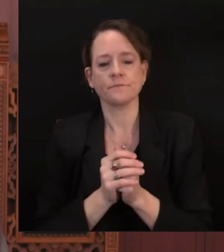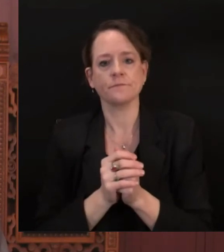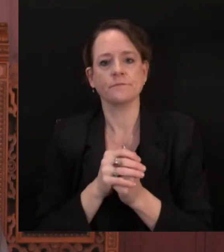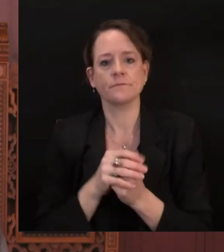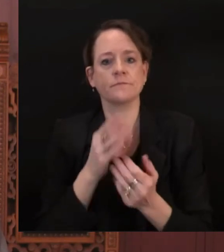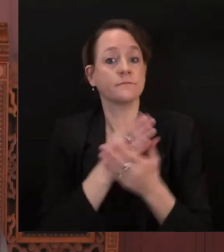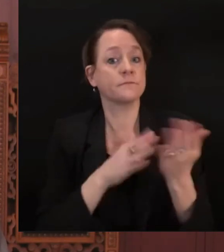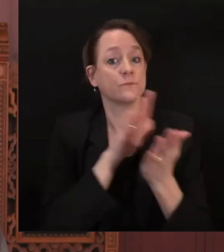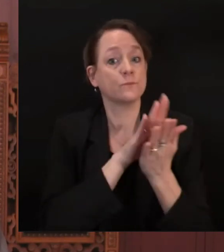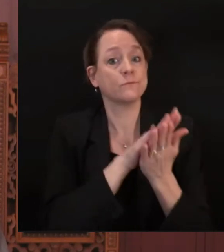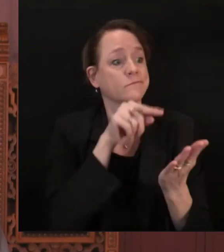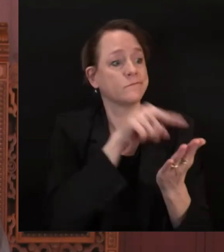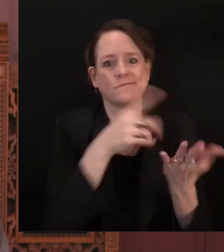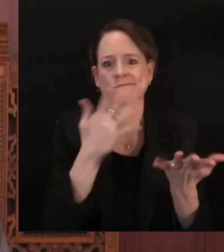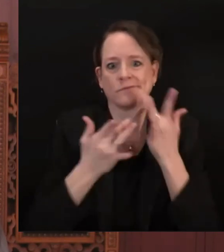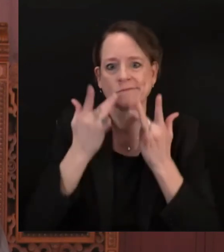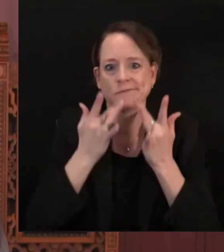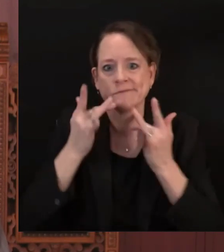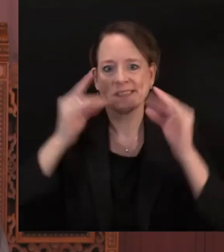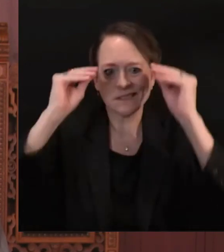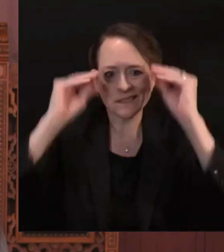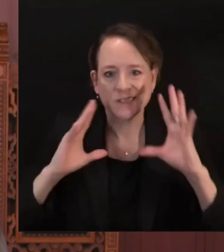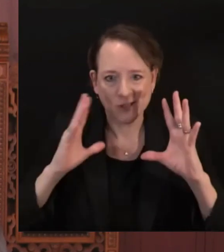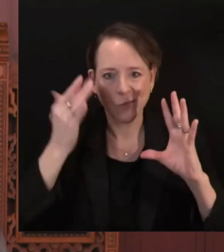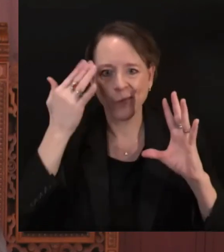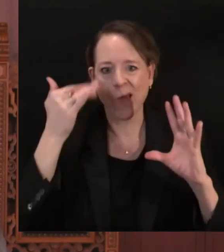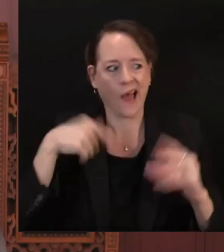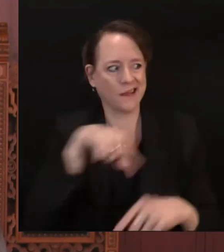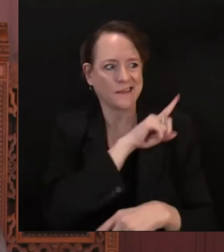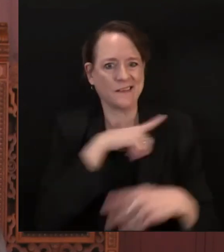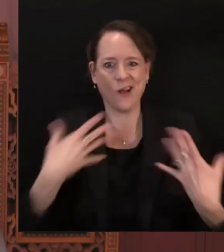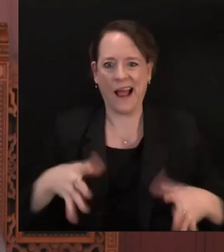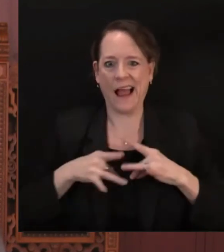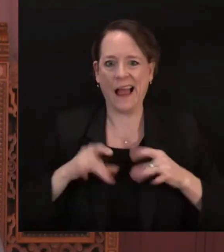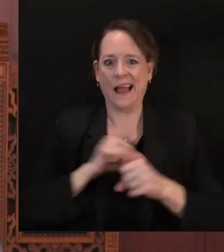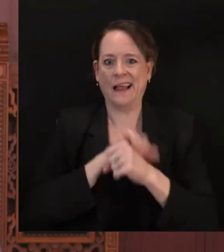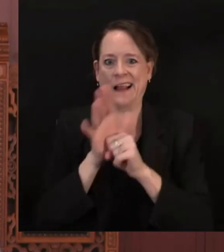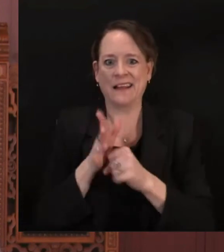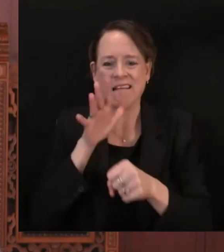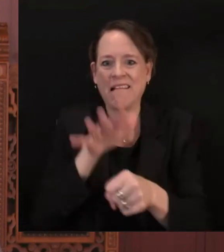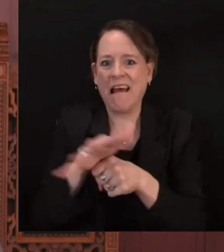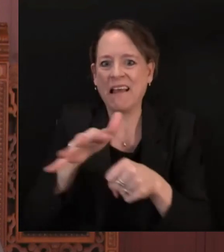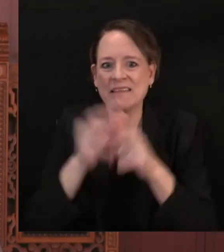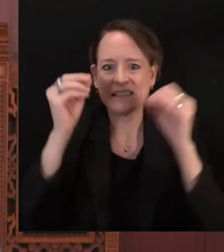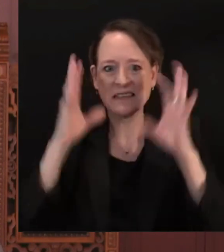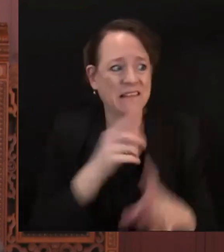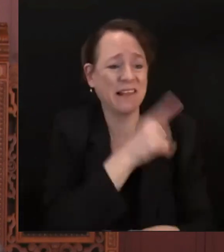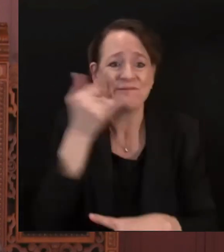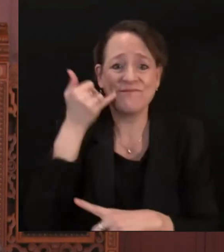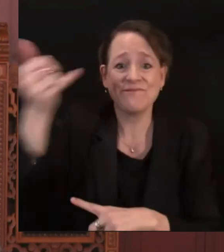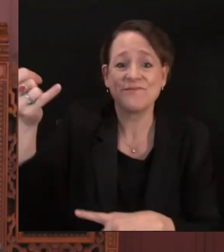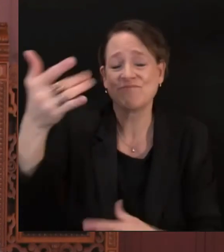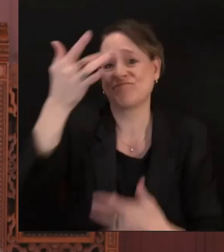there has been a disease found in the school or somebody's been infected, you quarantine all the people